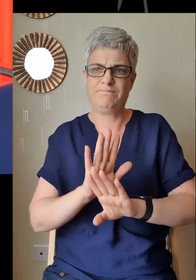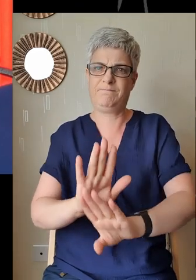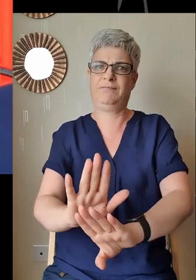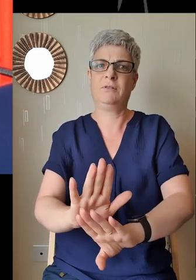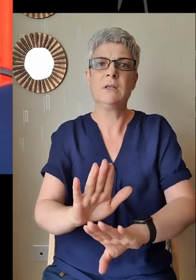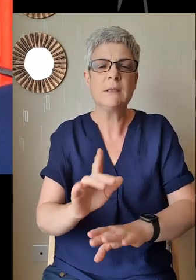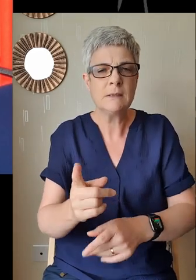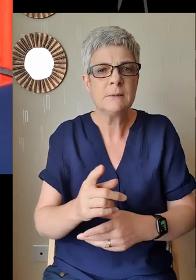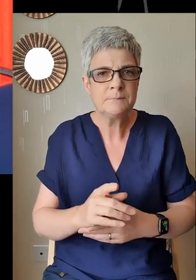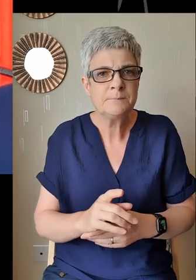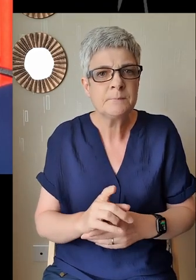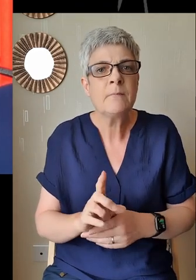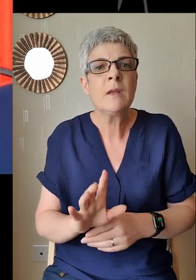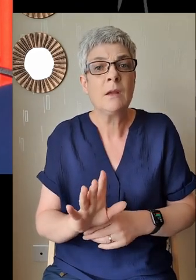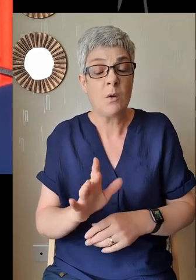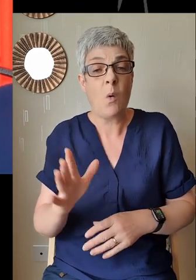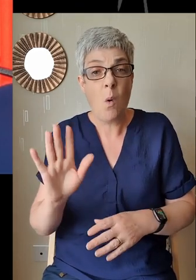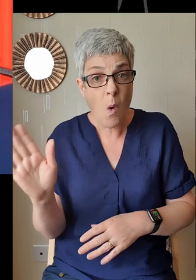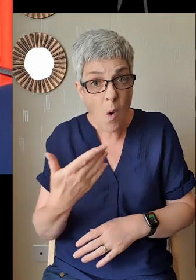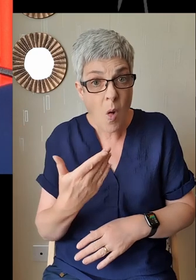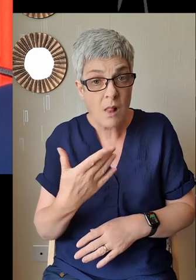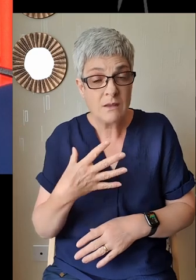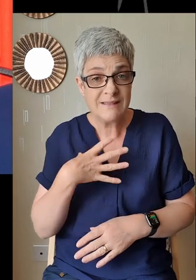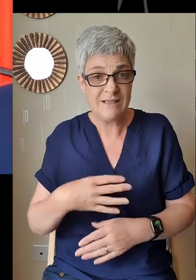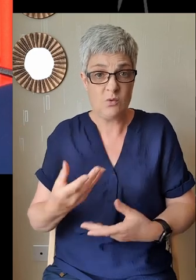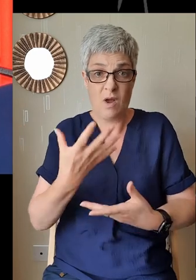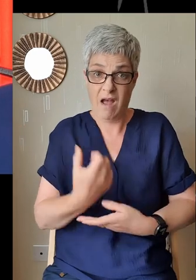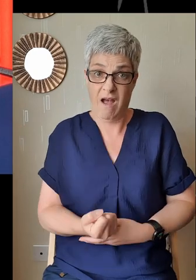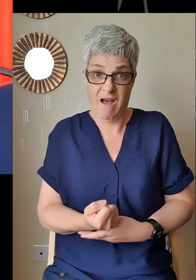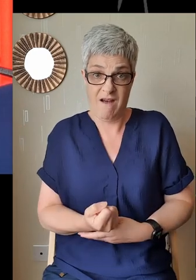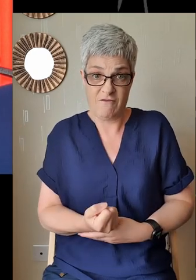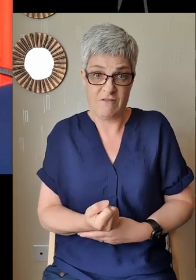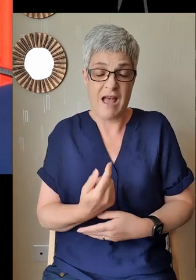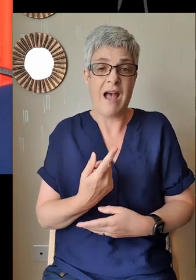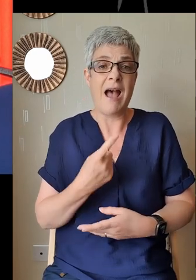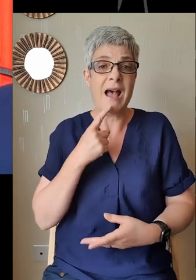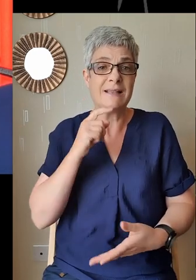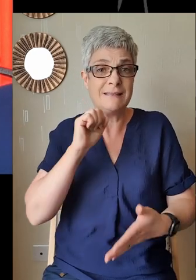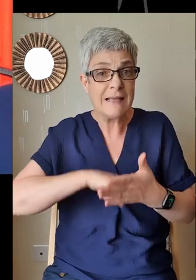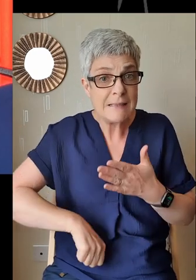all of us need to grow a discipline to follow the way of Jesus.